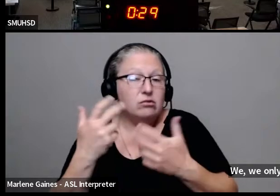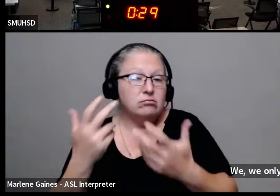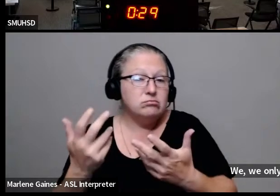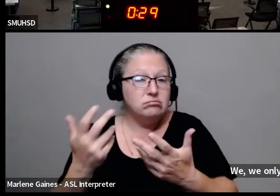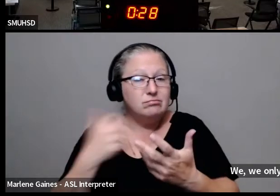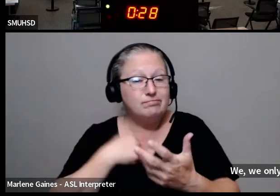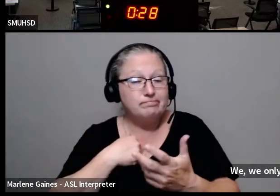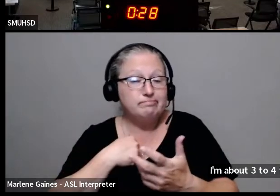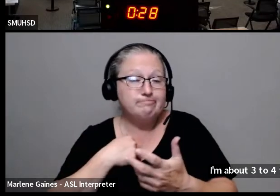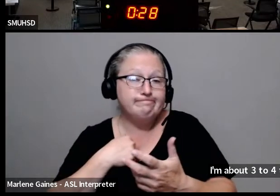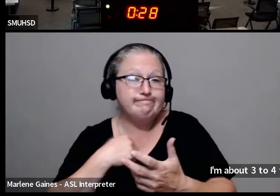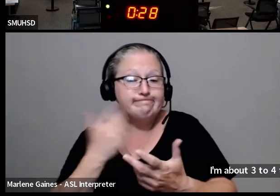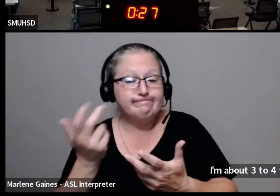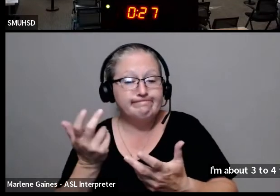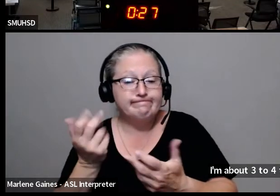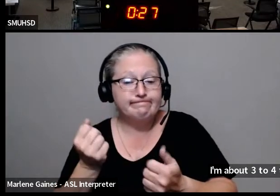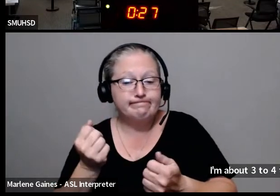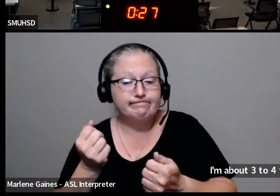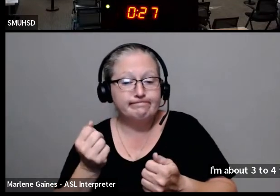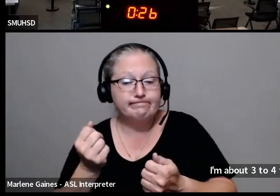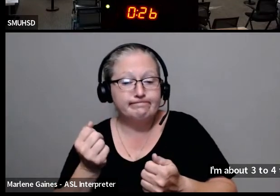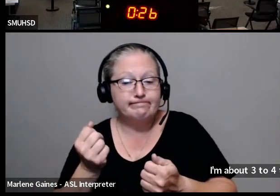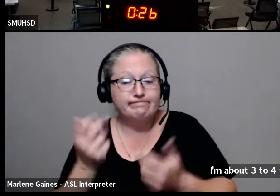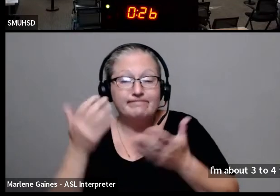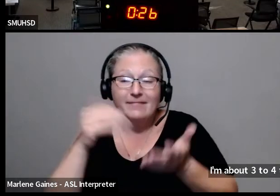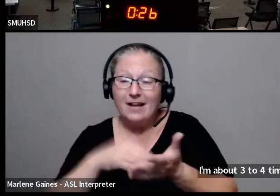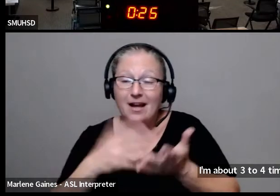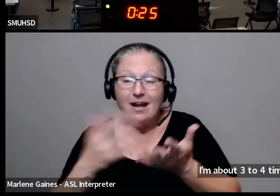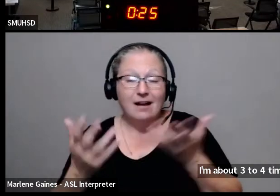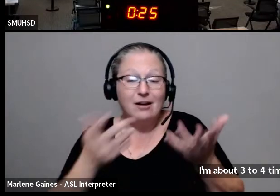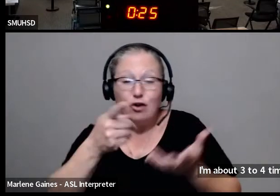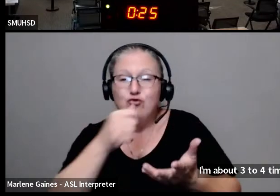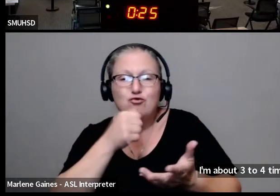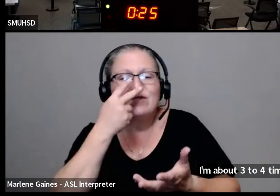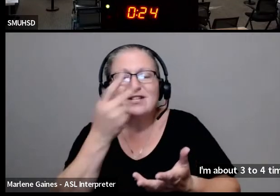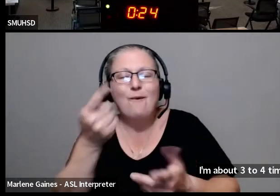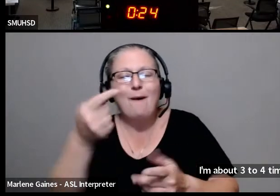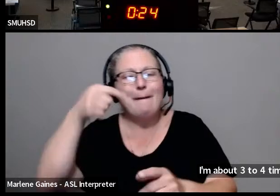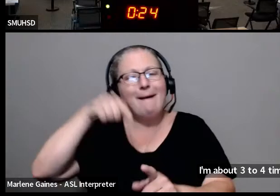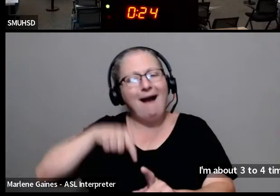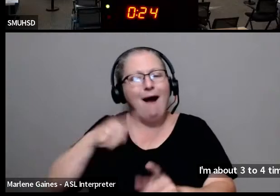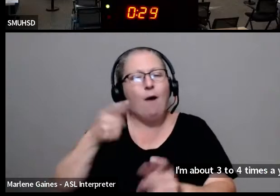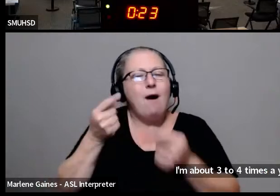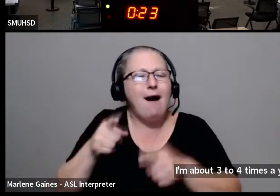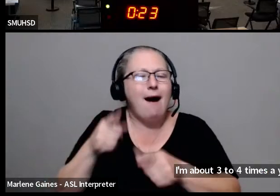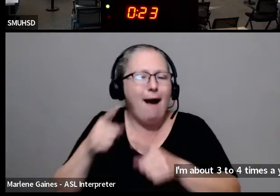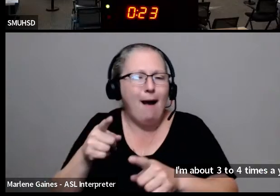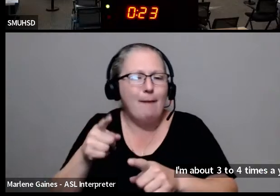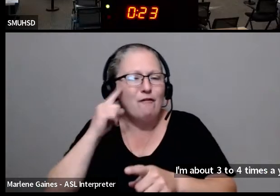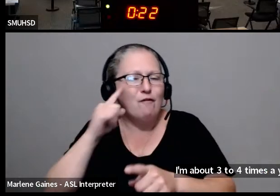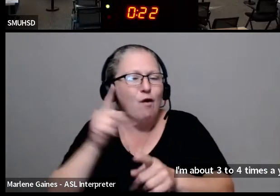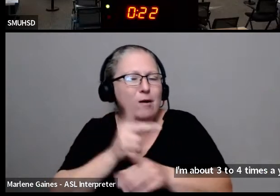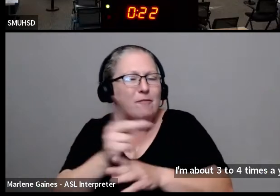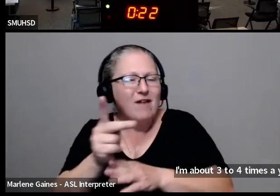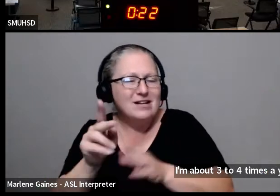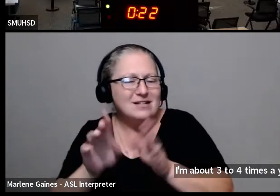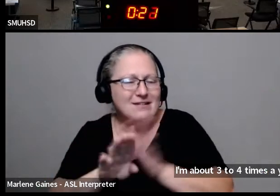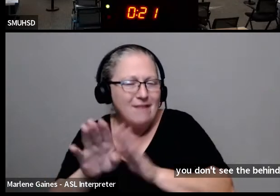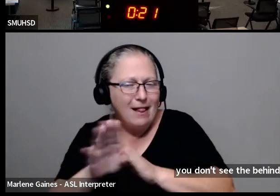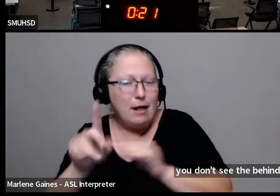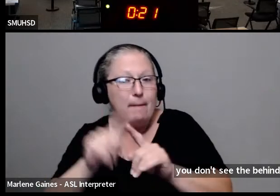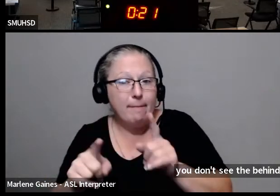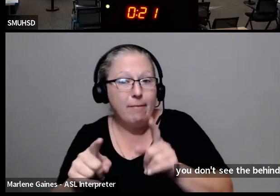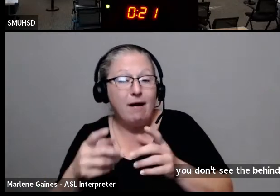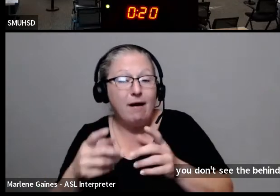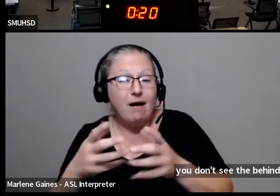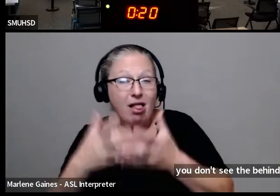I just and again, you don't see the behind the scenes of what goes on with professional development, but a lot of